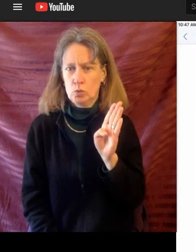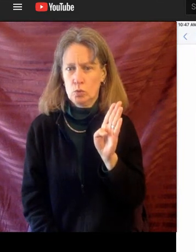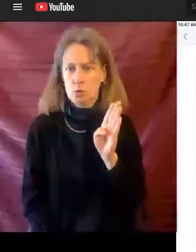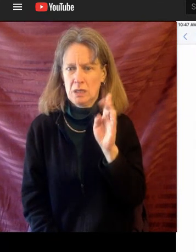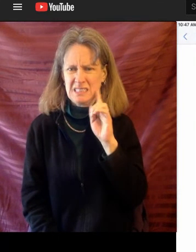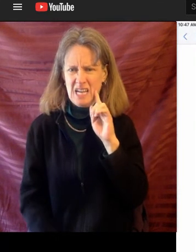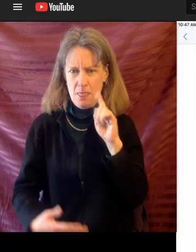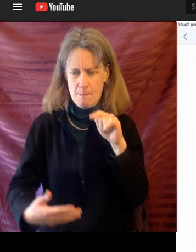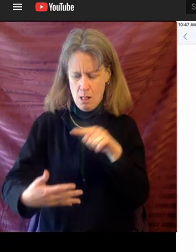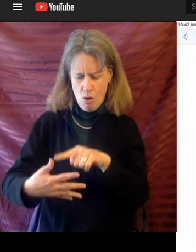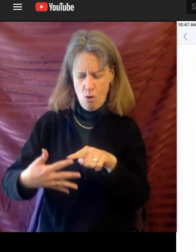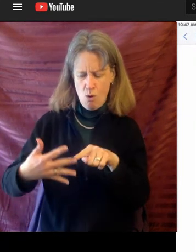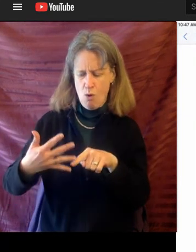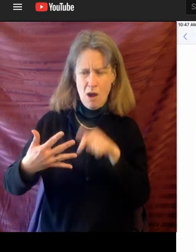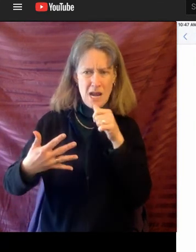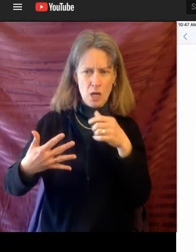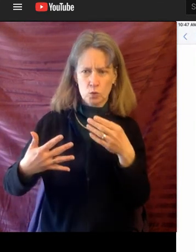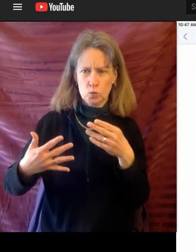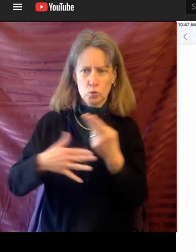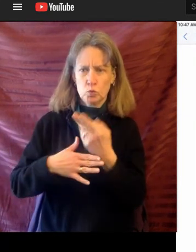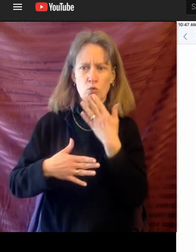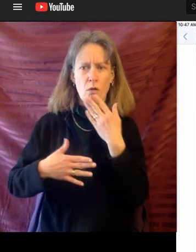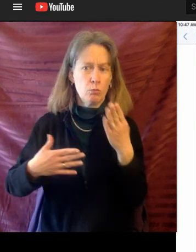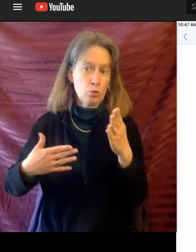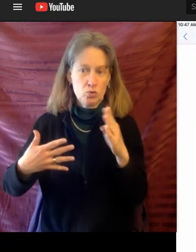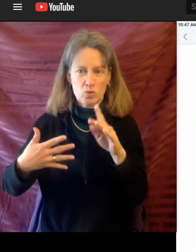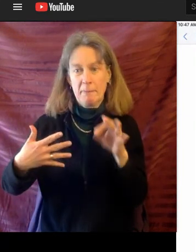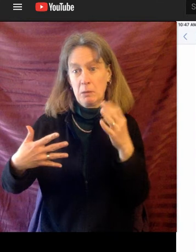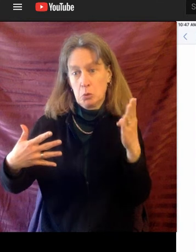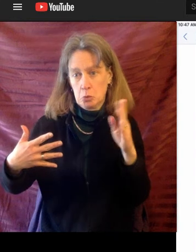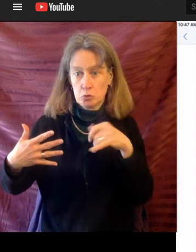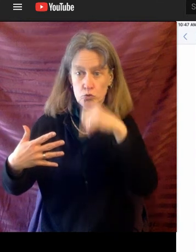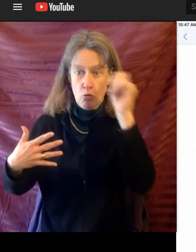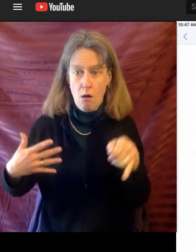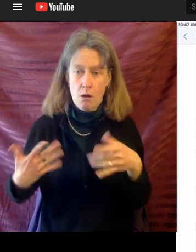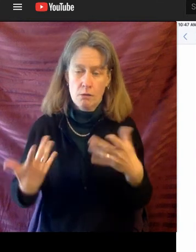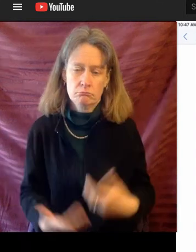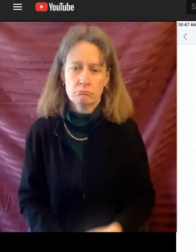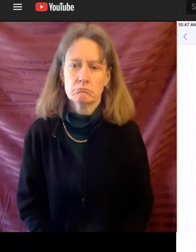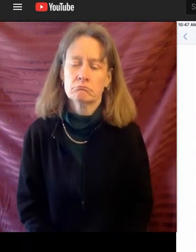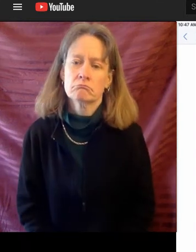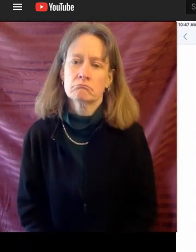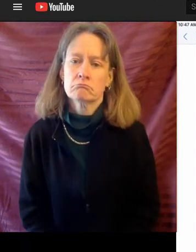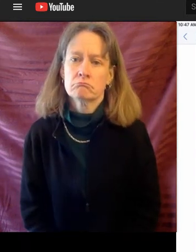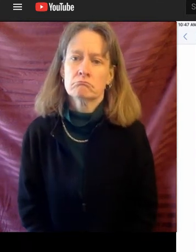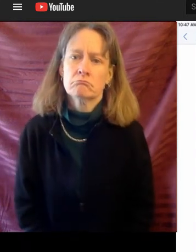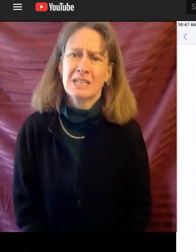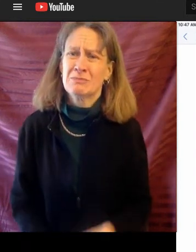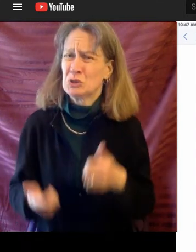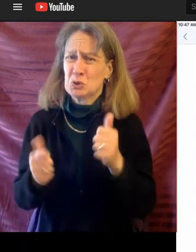below. So just the best I can, I'm going to kind of draw